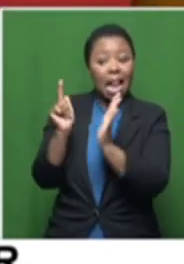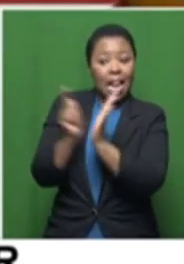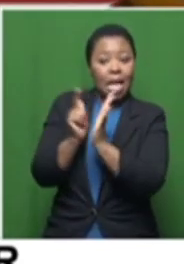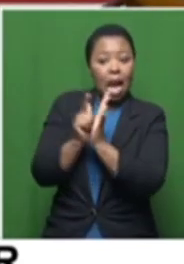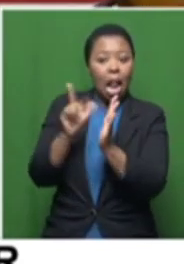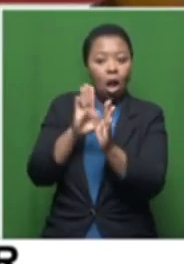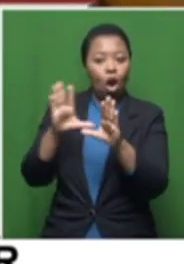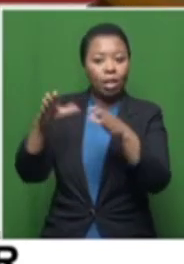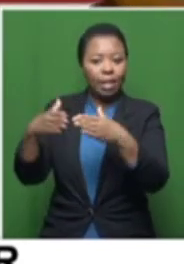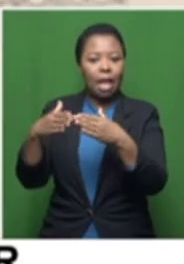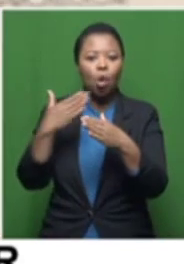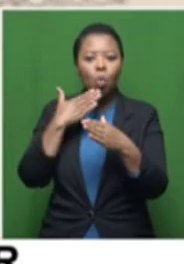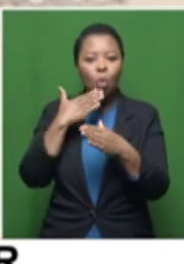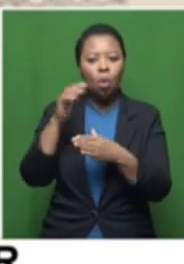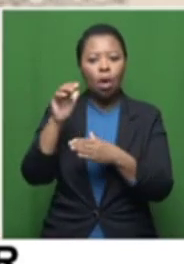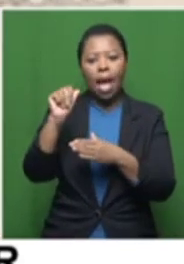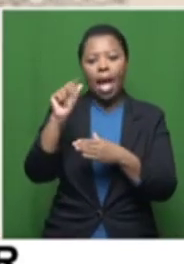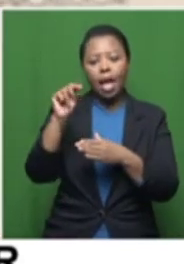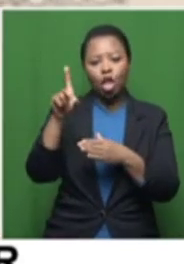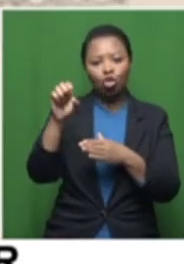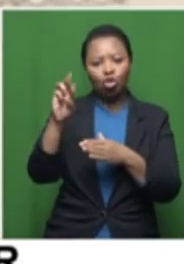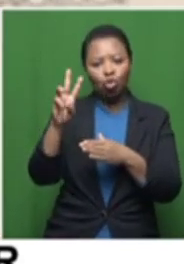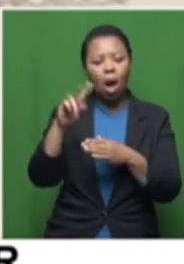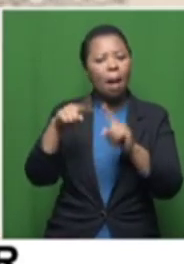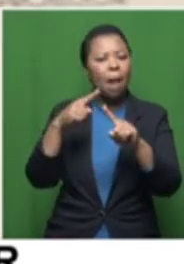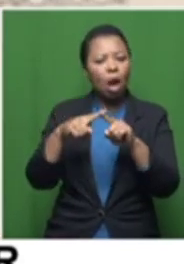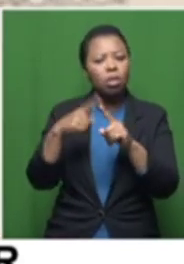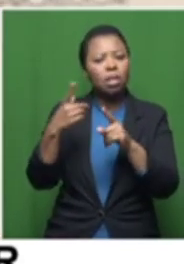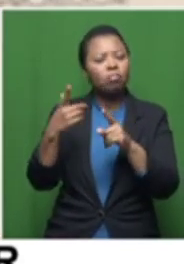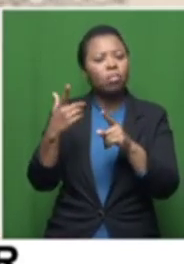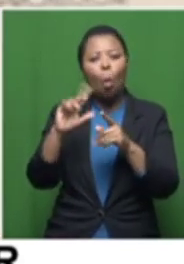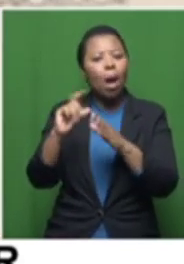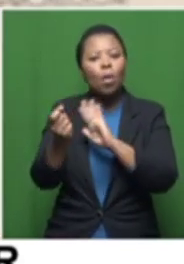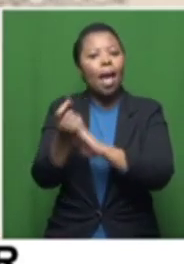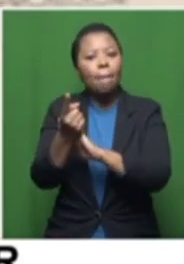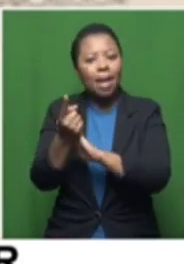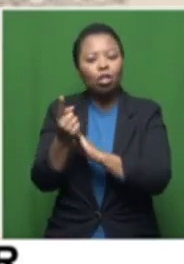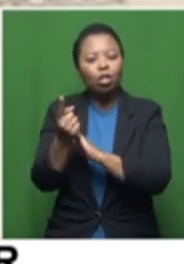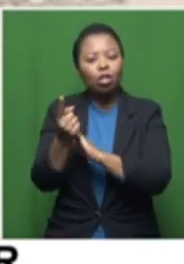Andrew Beitenbach regarding the outcome of Mkhwebane's constitutional court challenge.